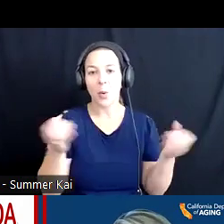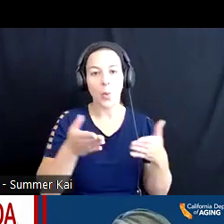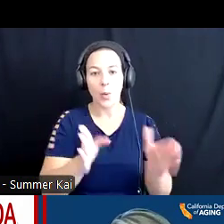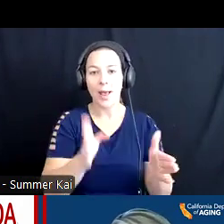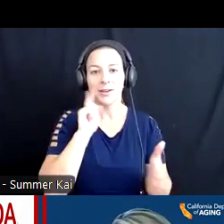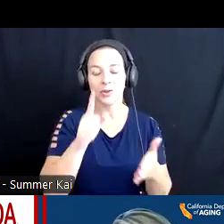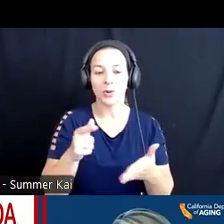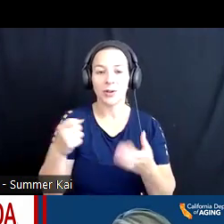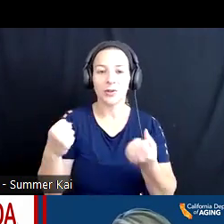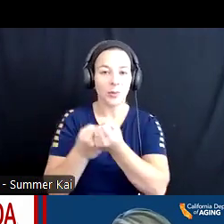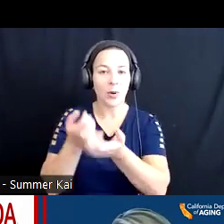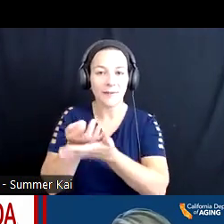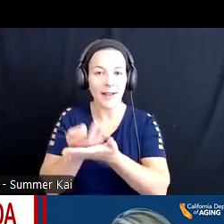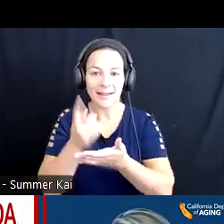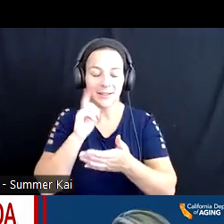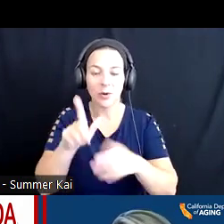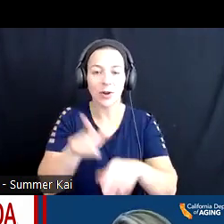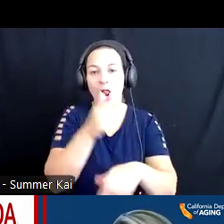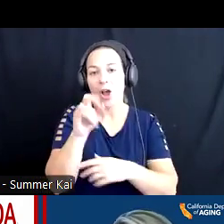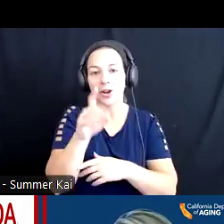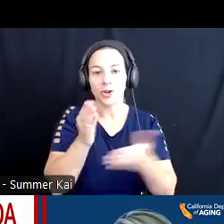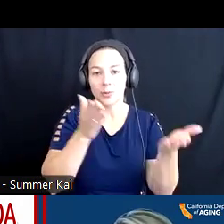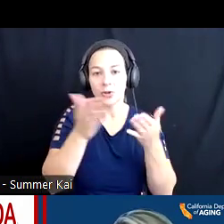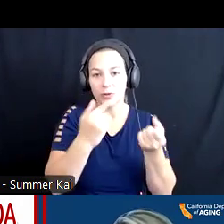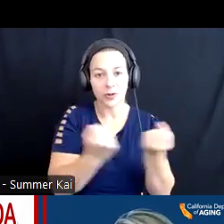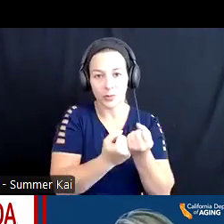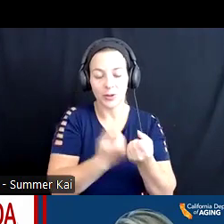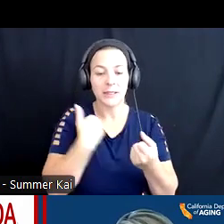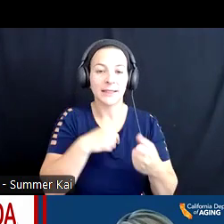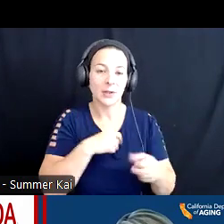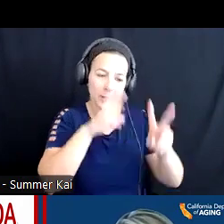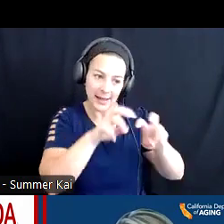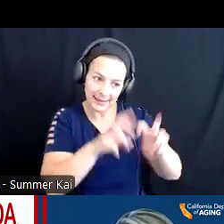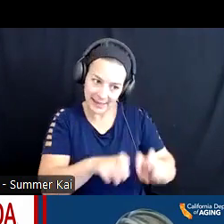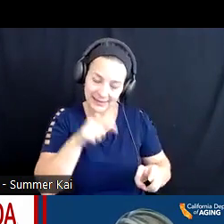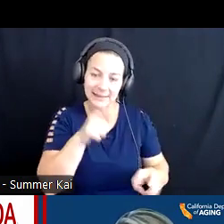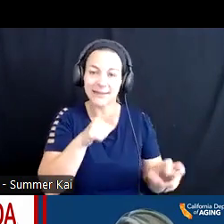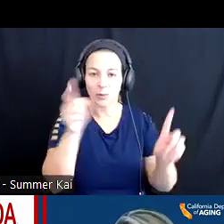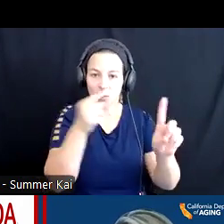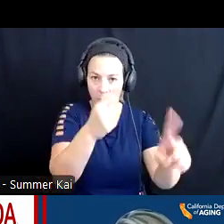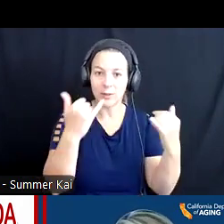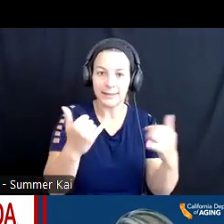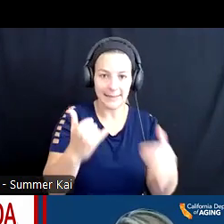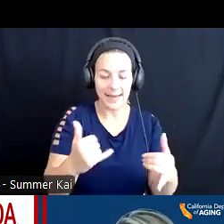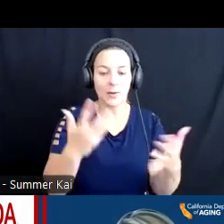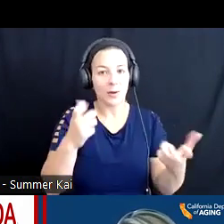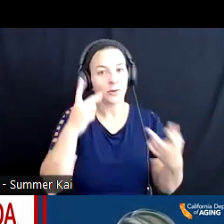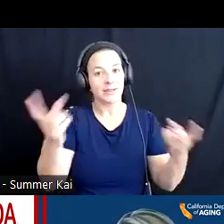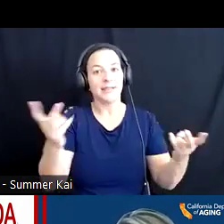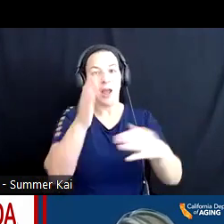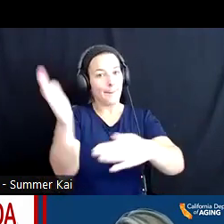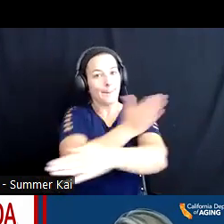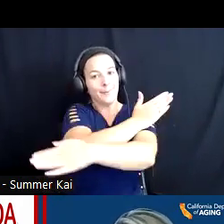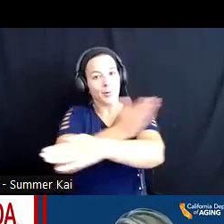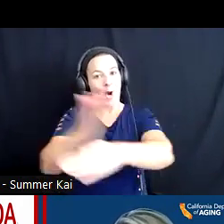the cost of long-term services and supports. So we undertook this initiative today to really look at a broad range of policy